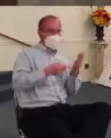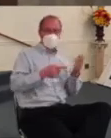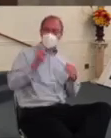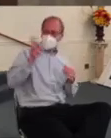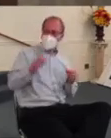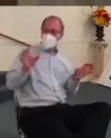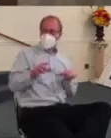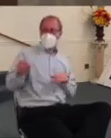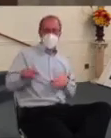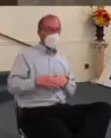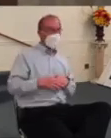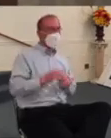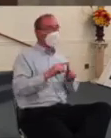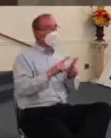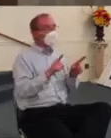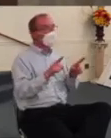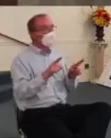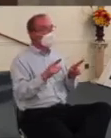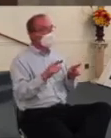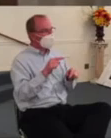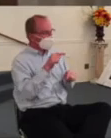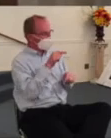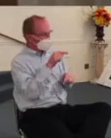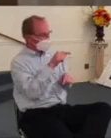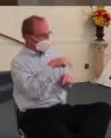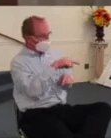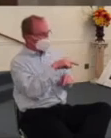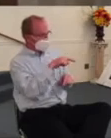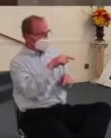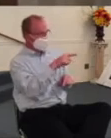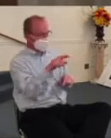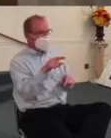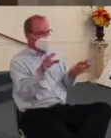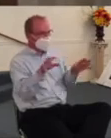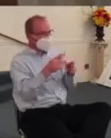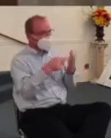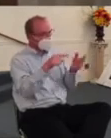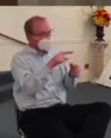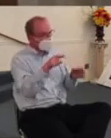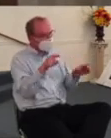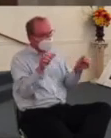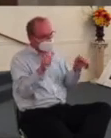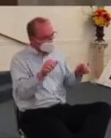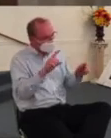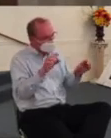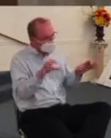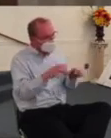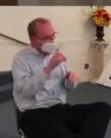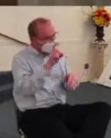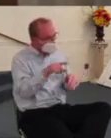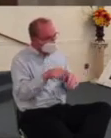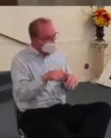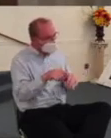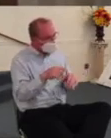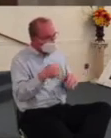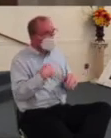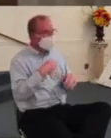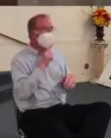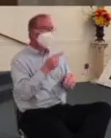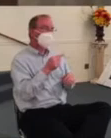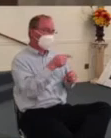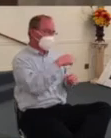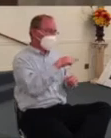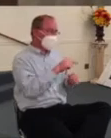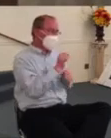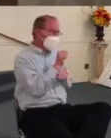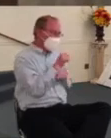you can do? And I'm sure they hung their heads and they looked away.